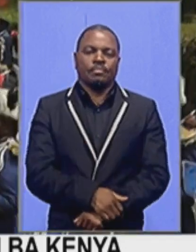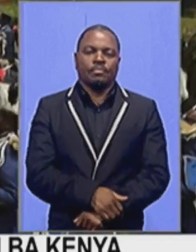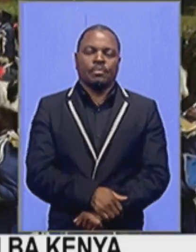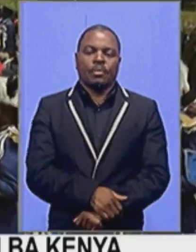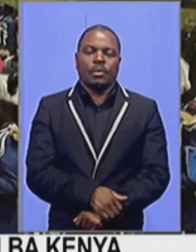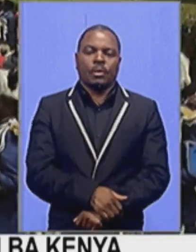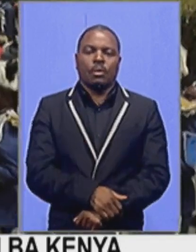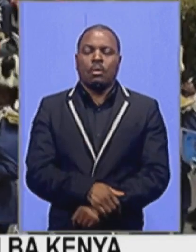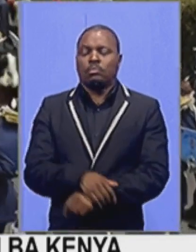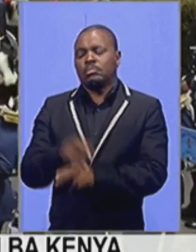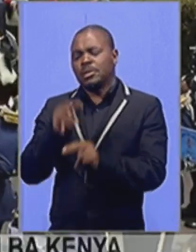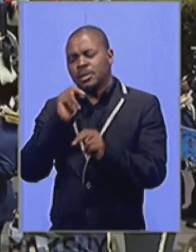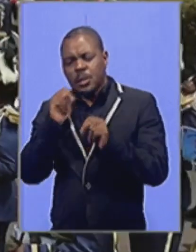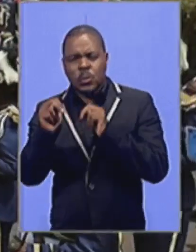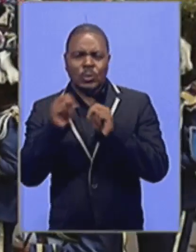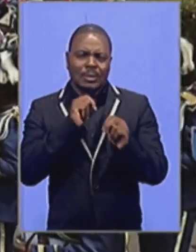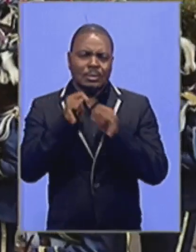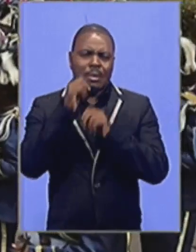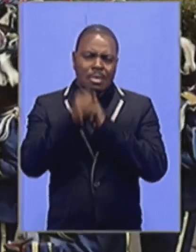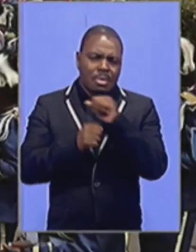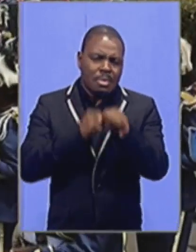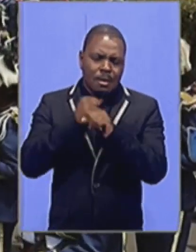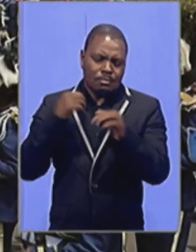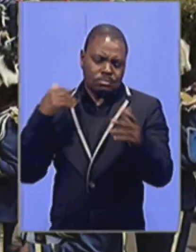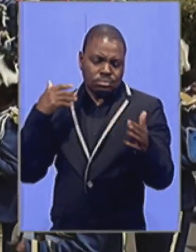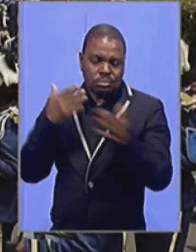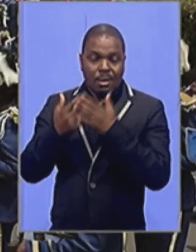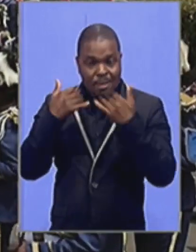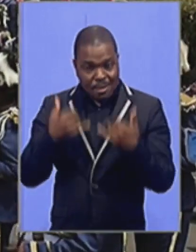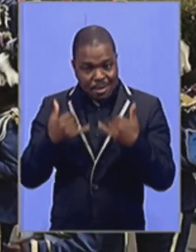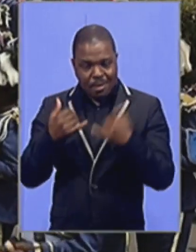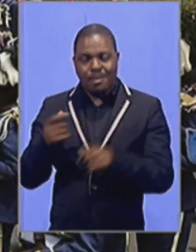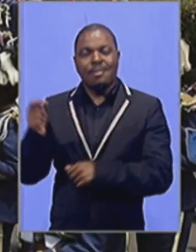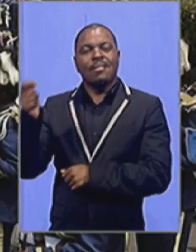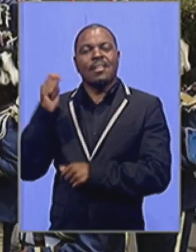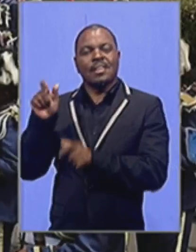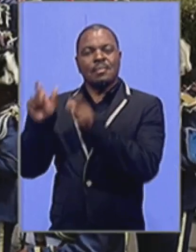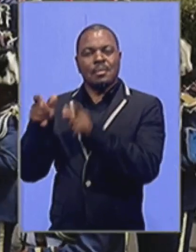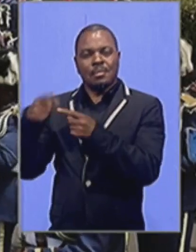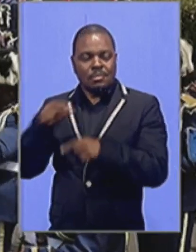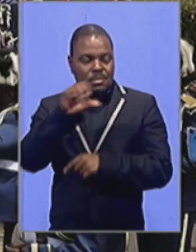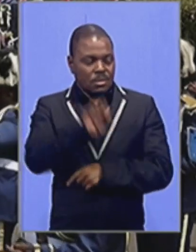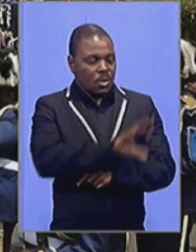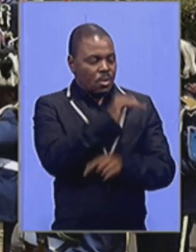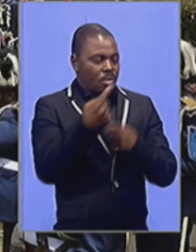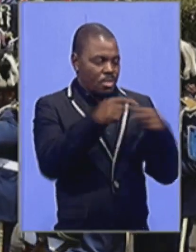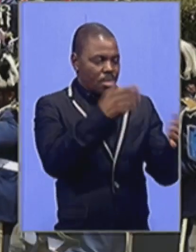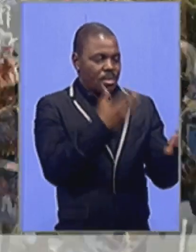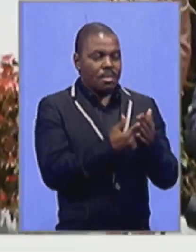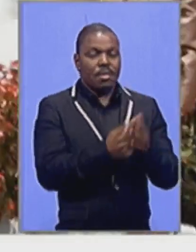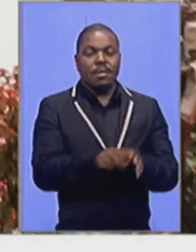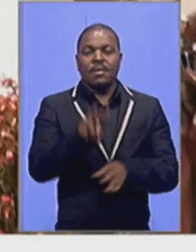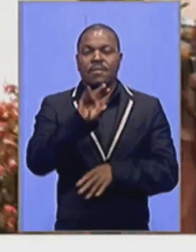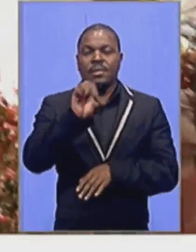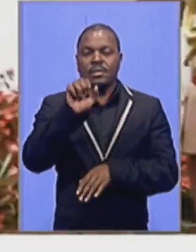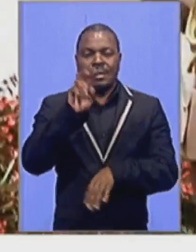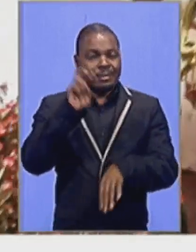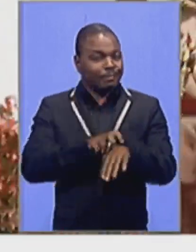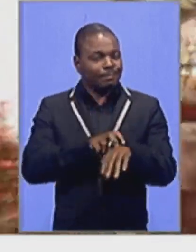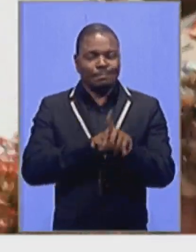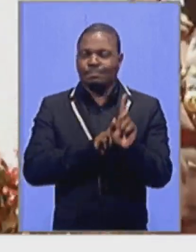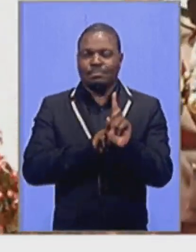Ka mora ditherisano tse nkileng dilemo jwale baahi ba Kenya ba ka etela Afrika borwa ntle le divisa.